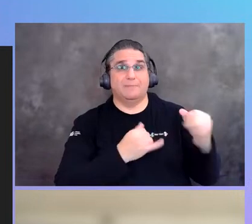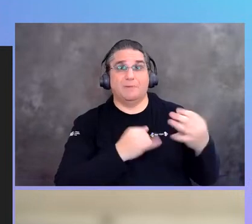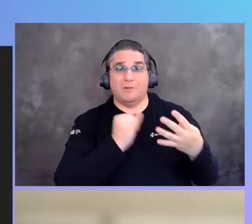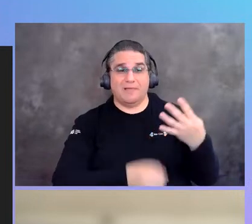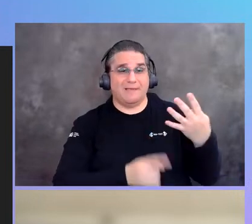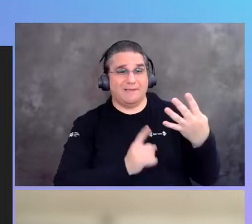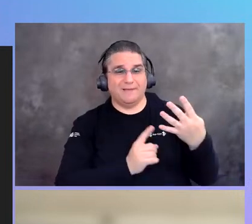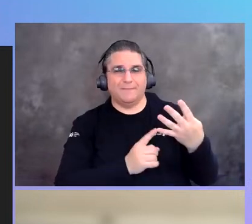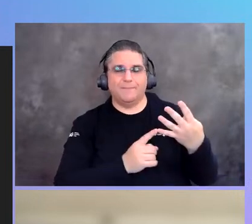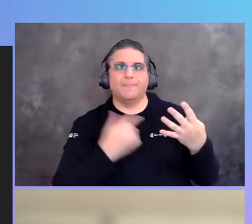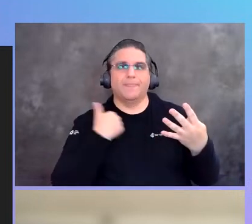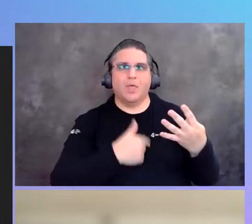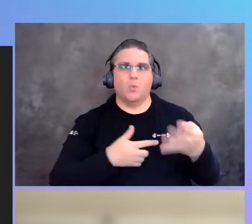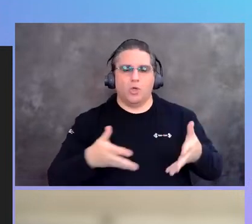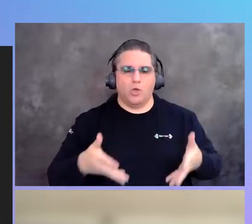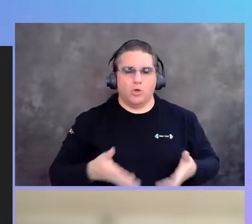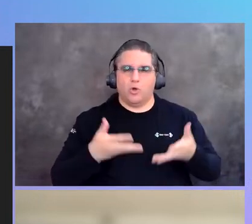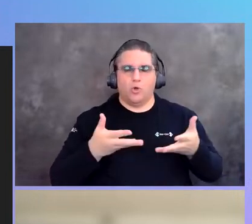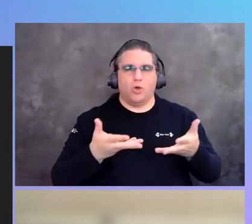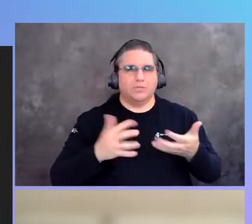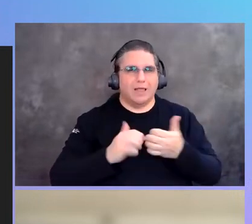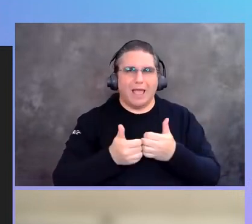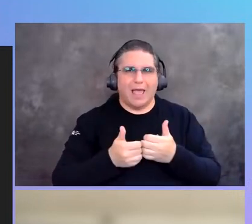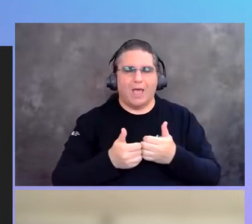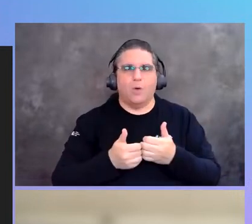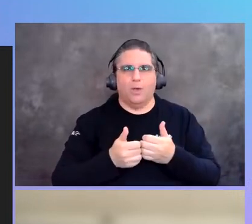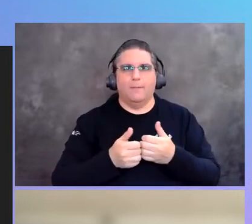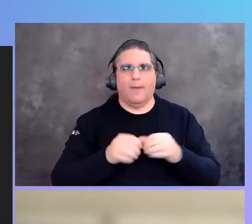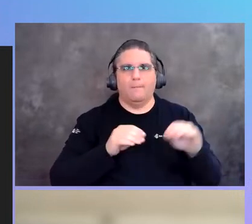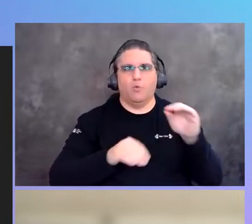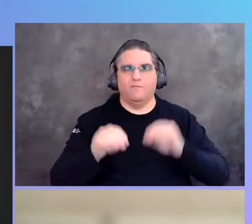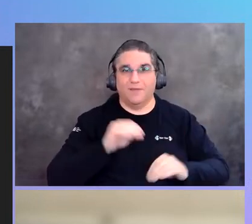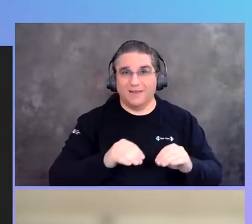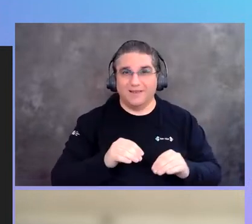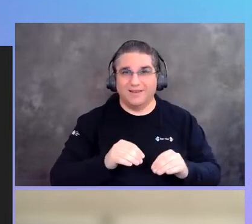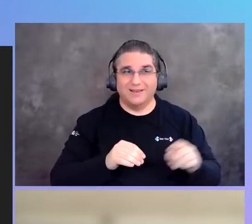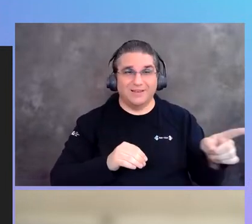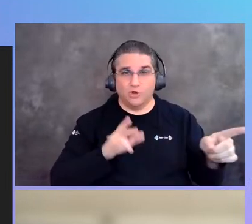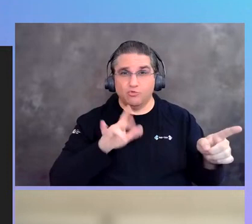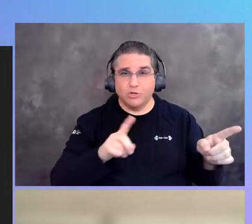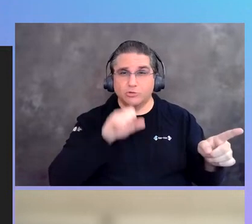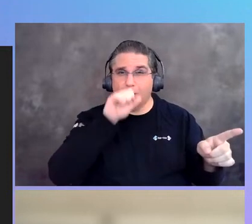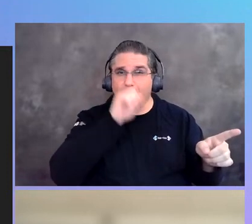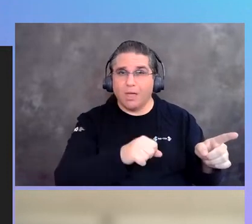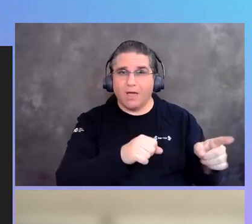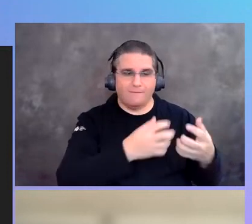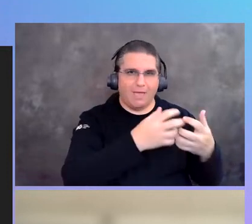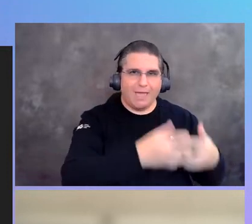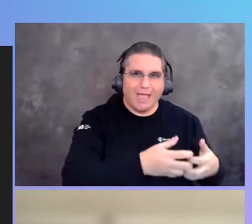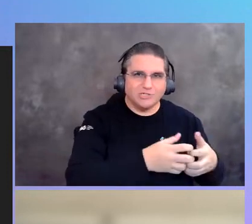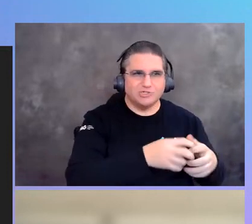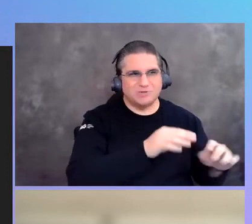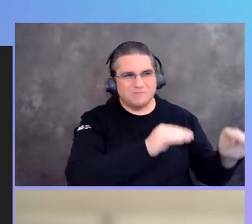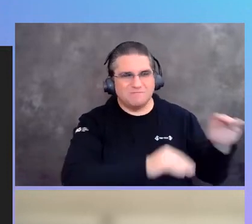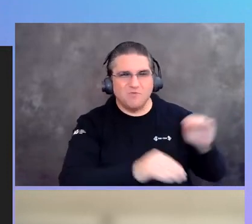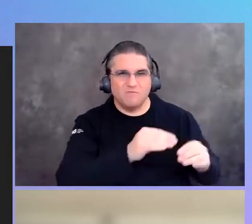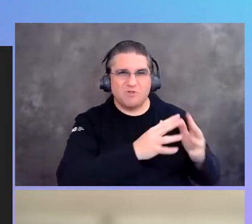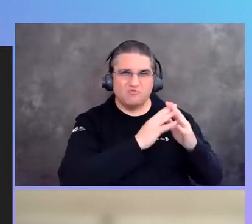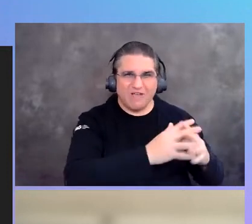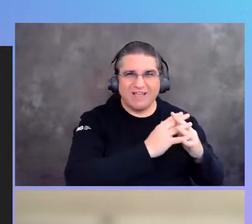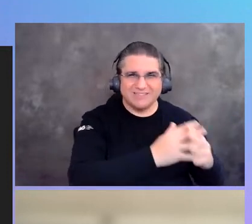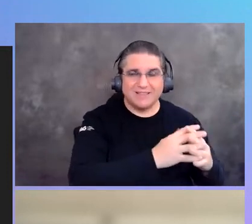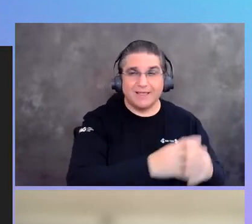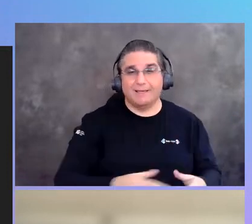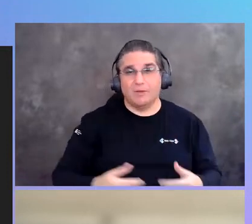Richard with his steam engines and emotion, and with his wrestling. And myself, in my early days, I did a lot